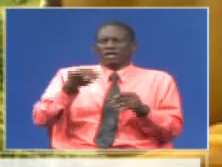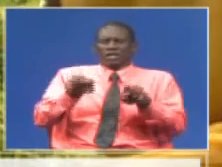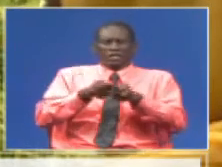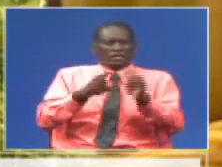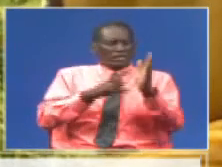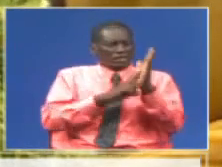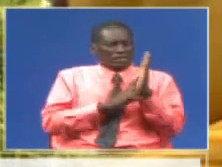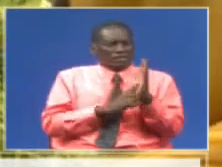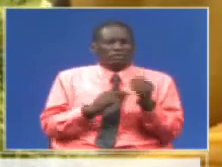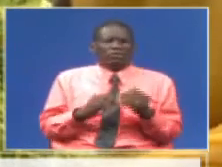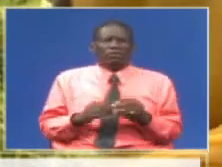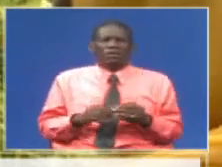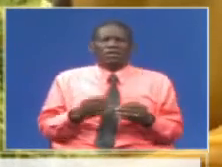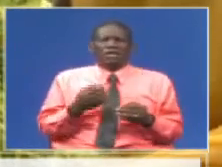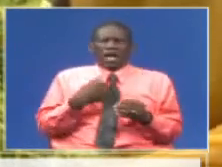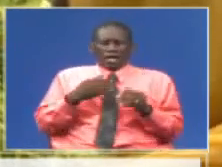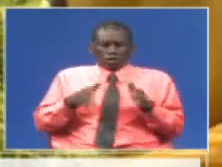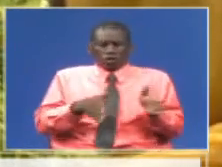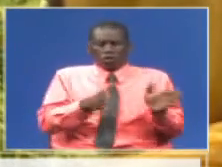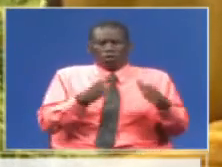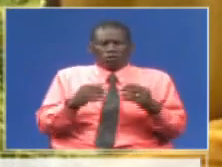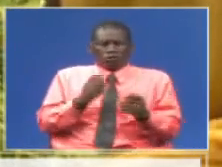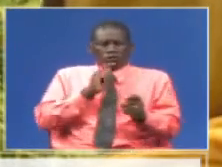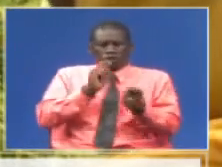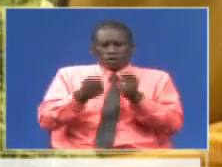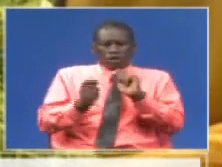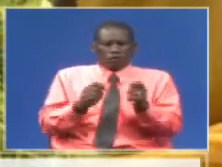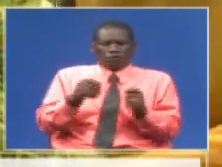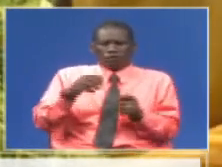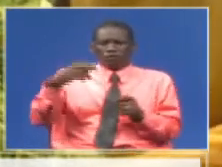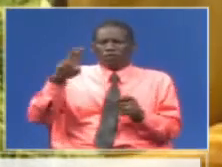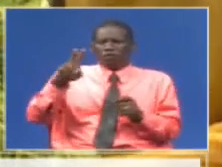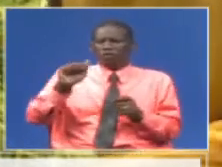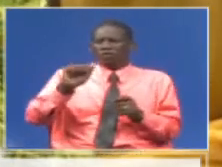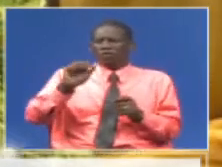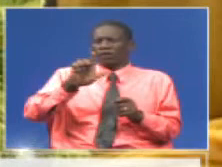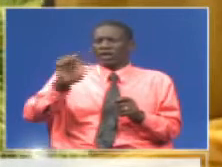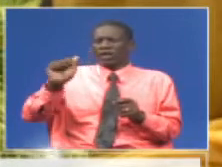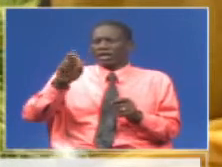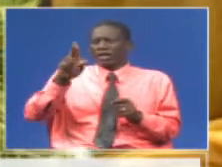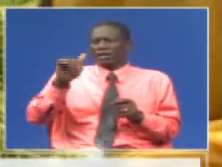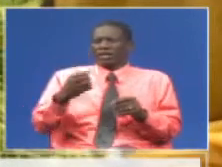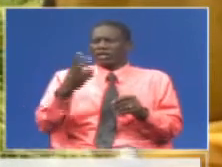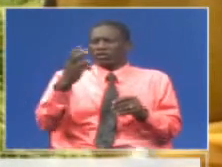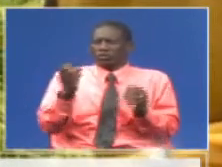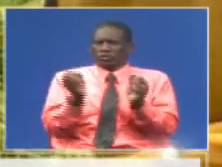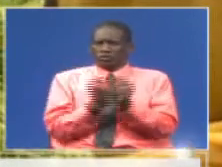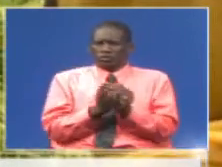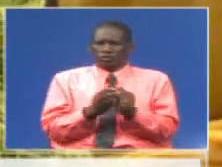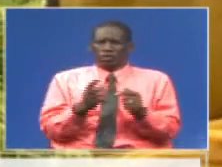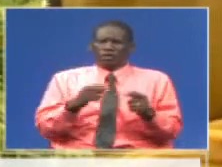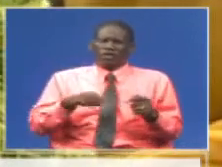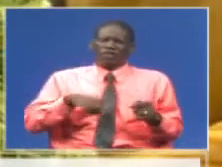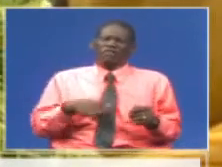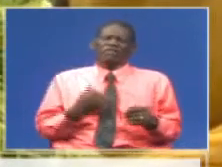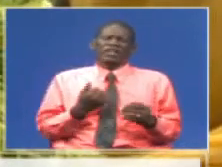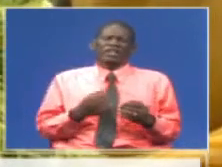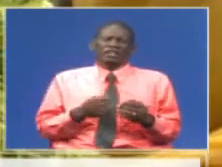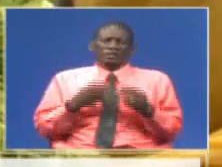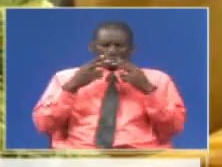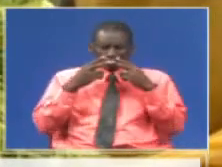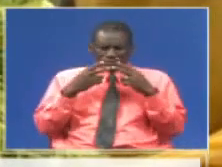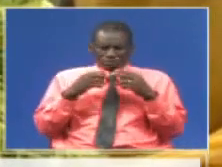mean, I had an opportunity to interview her in 2012. And yes, she did sound remorseful, but some of the things that she